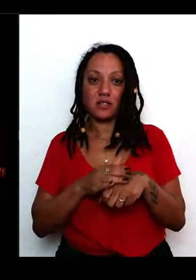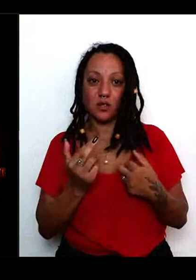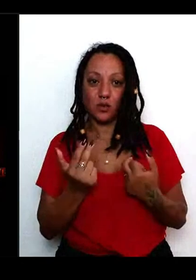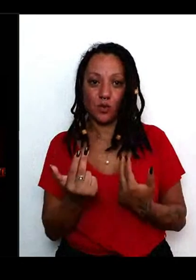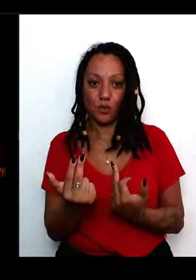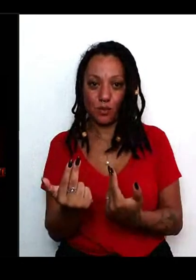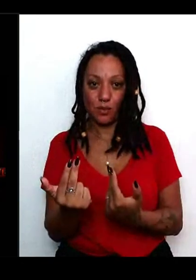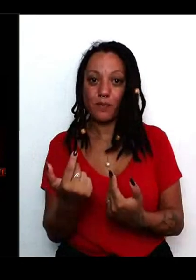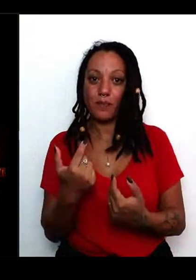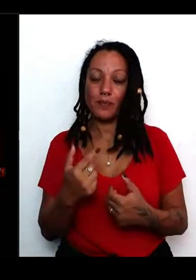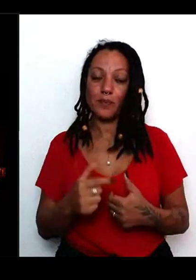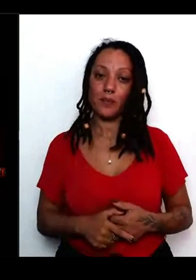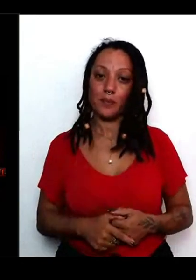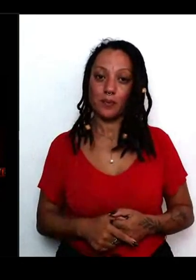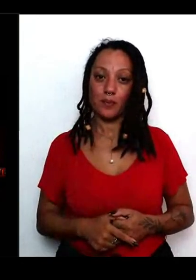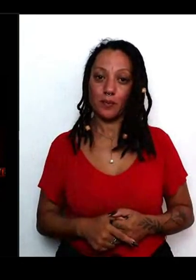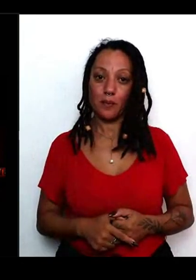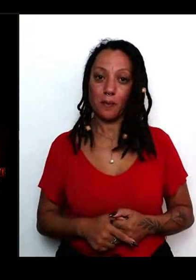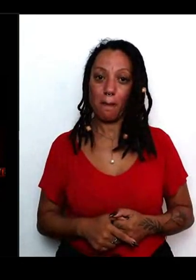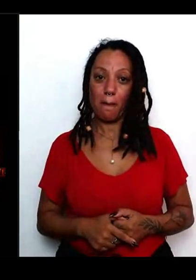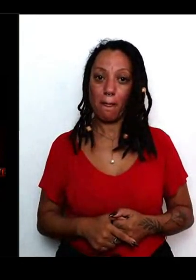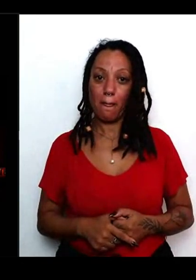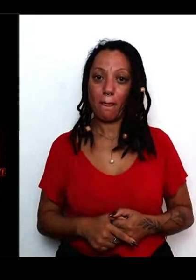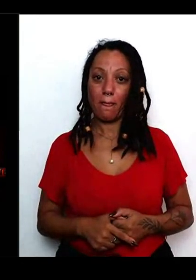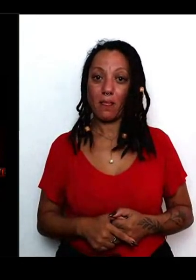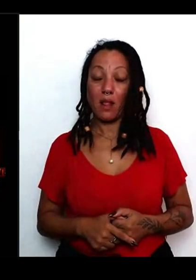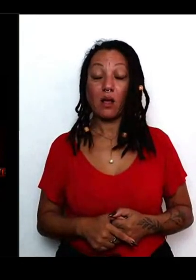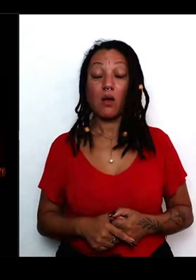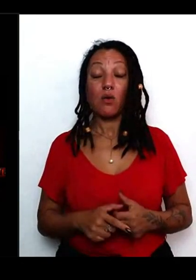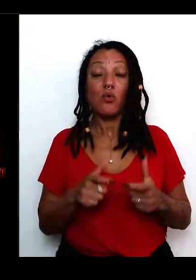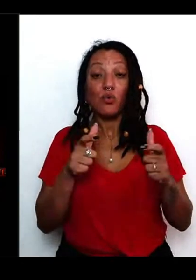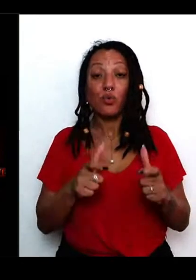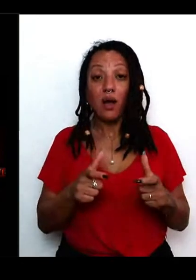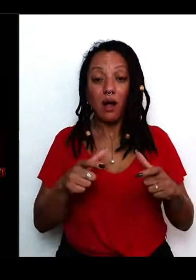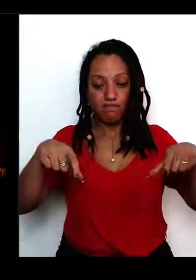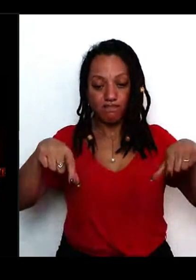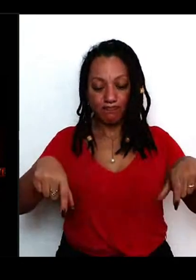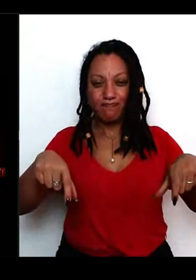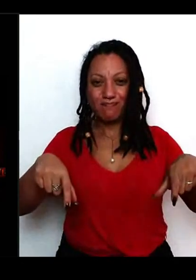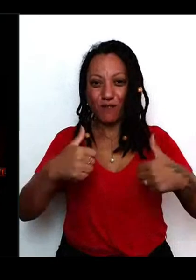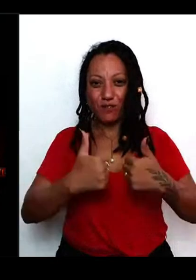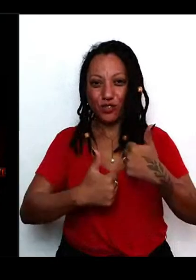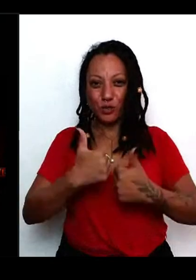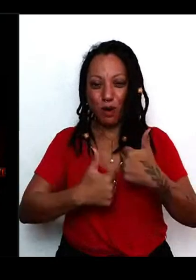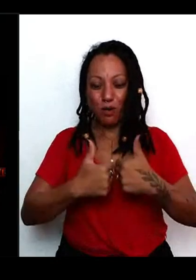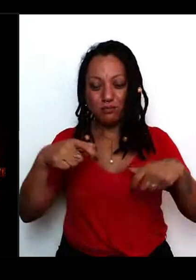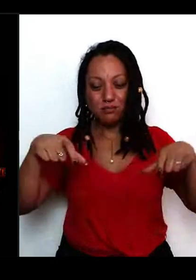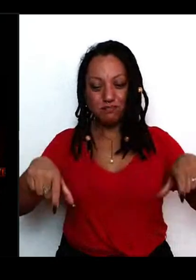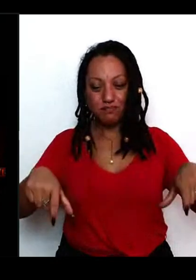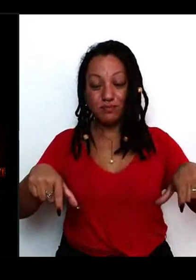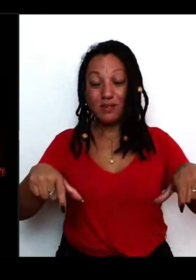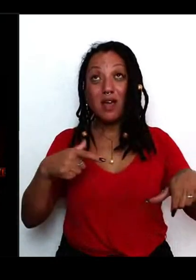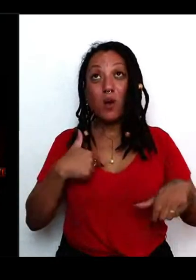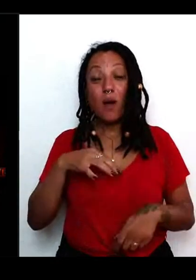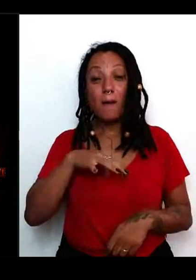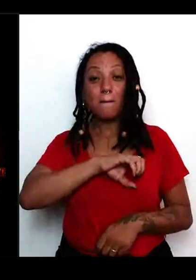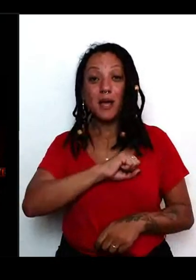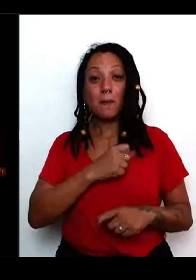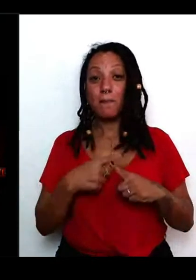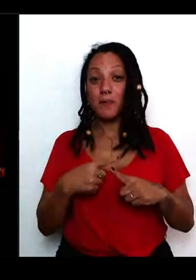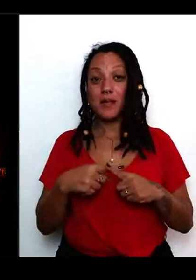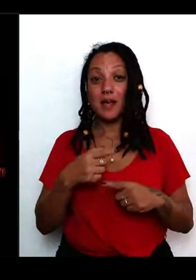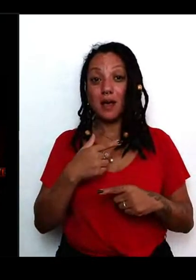it my butterfly landed on the football field and erupted into color and